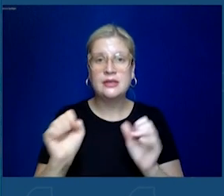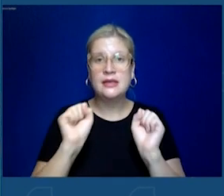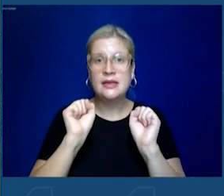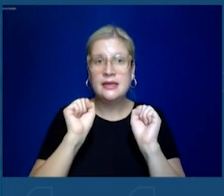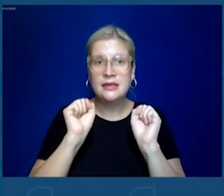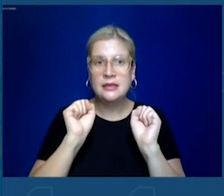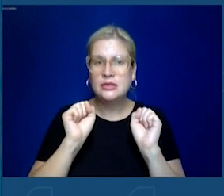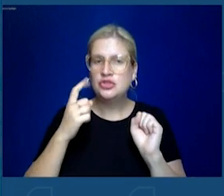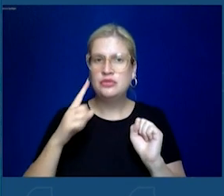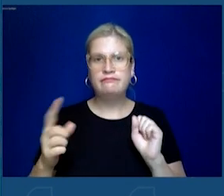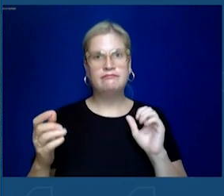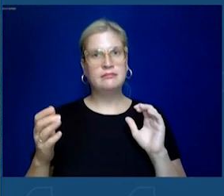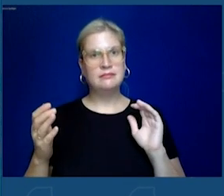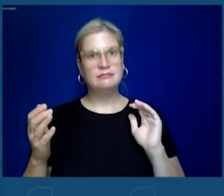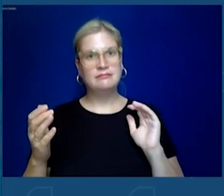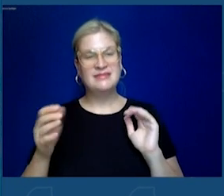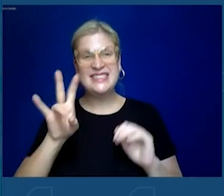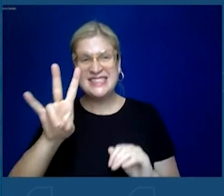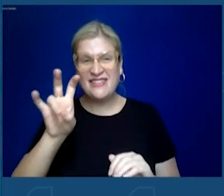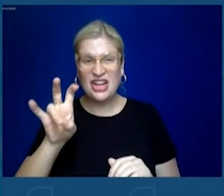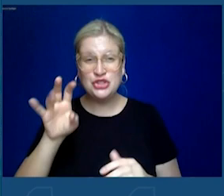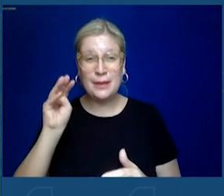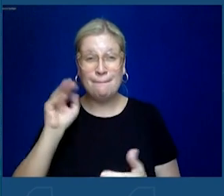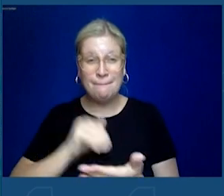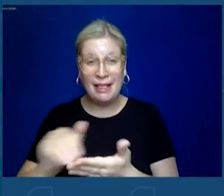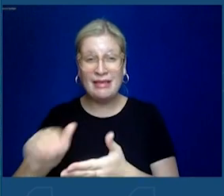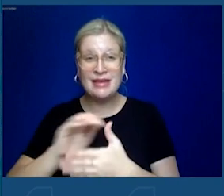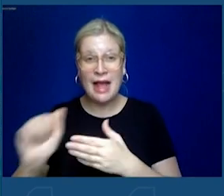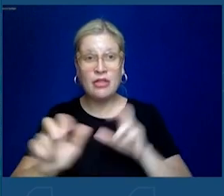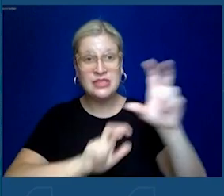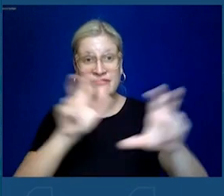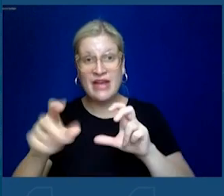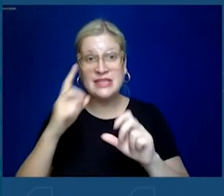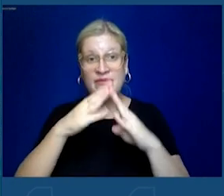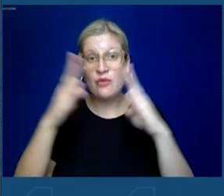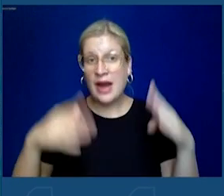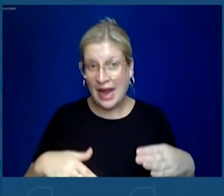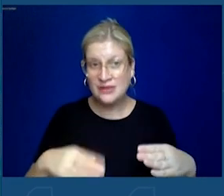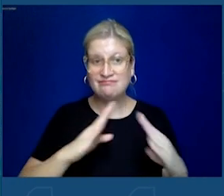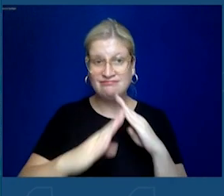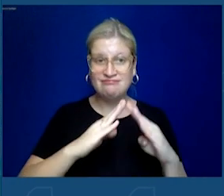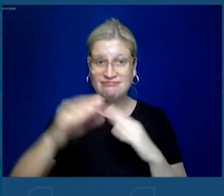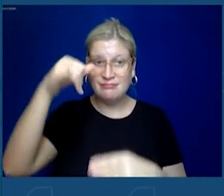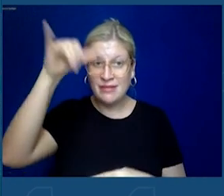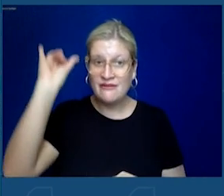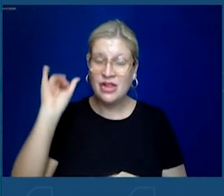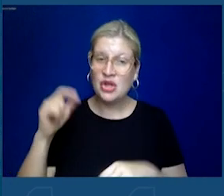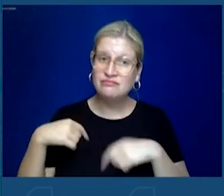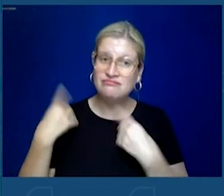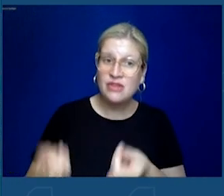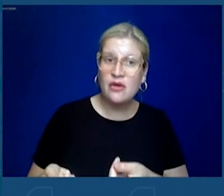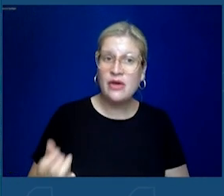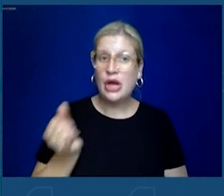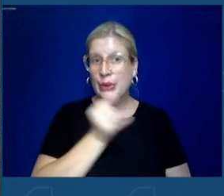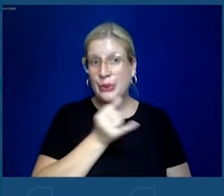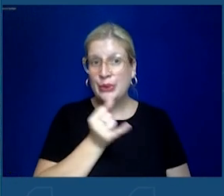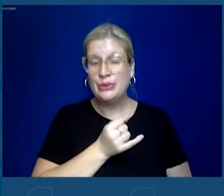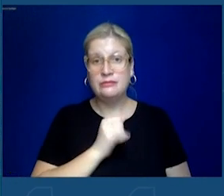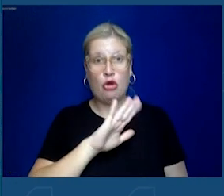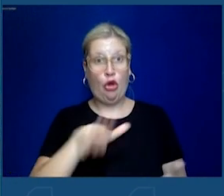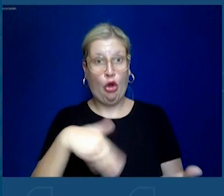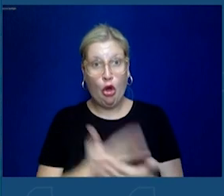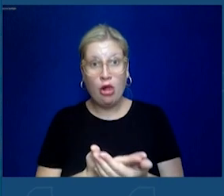million worth of investment in housing in the city of Buffalo. Much of that, all of that,